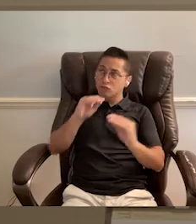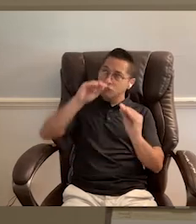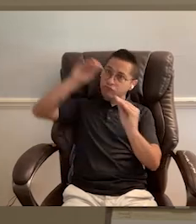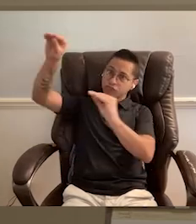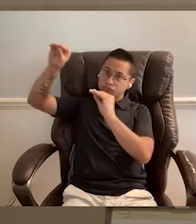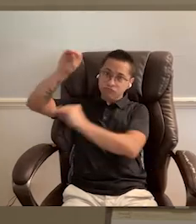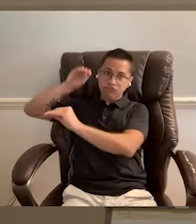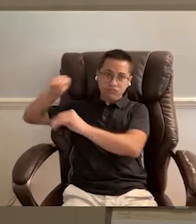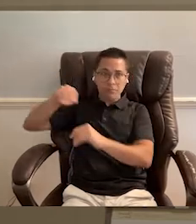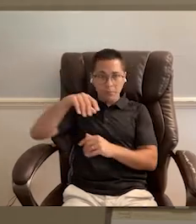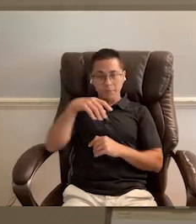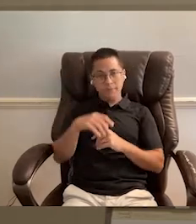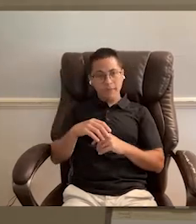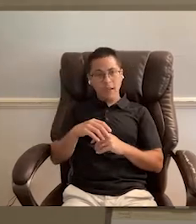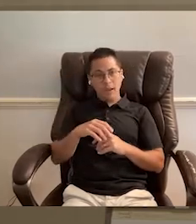labels.